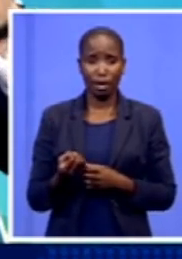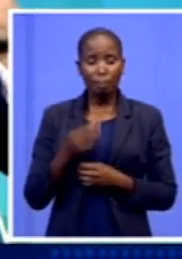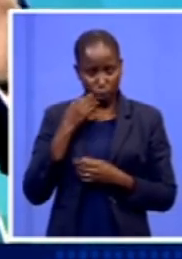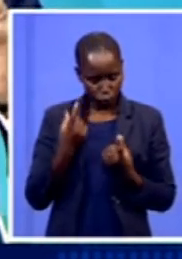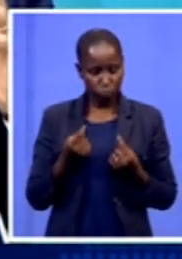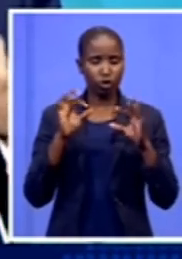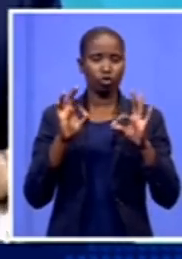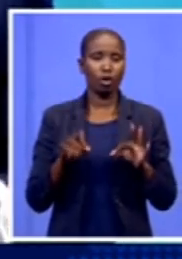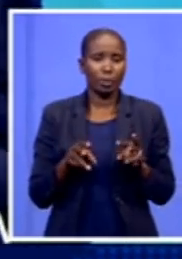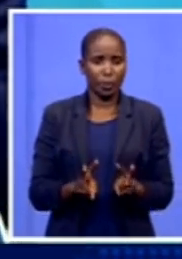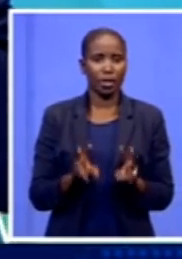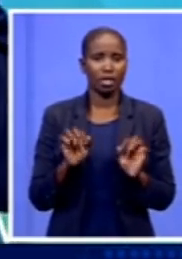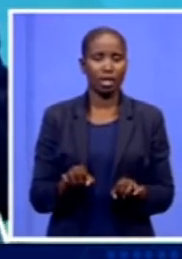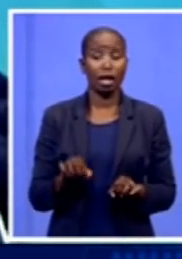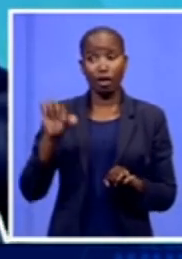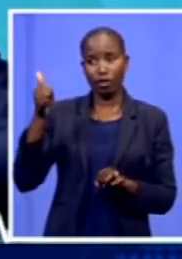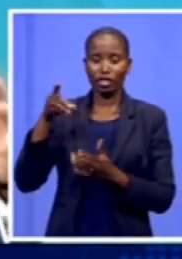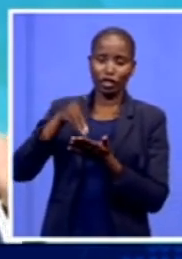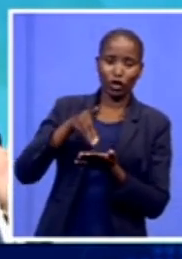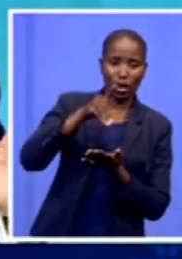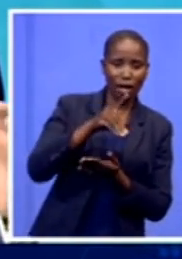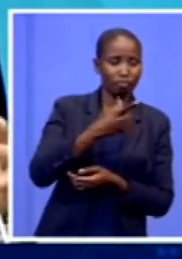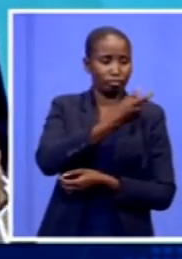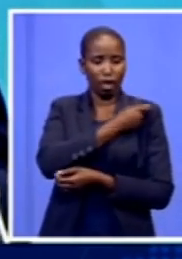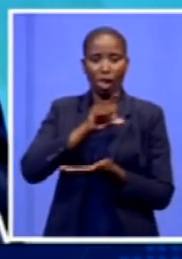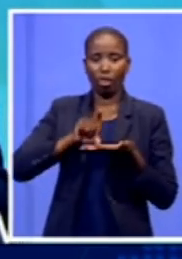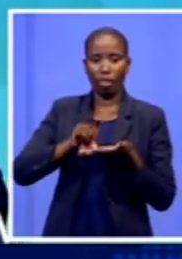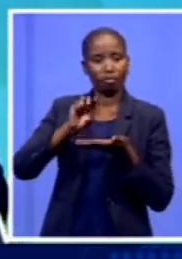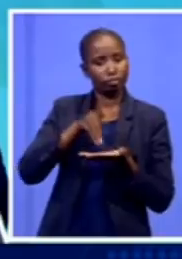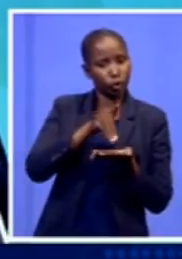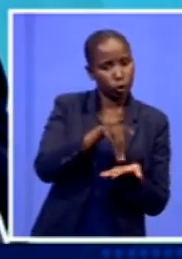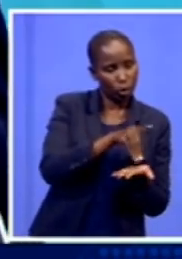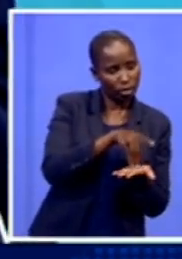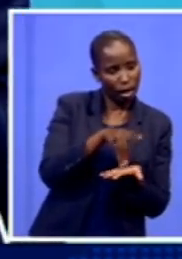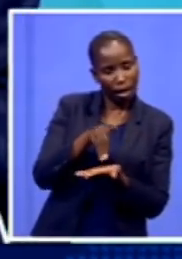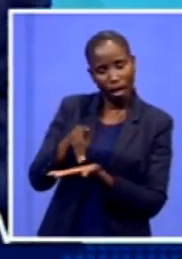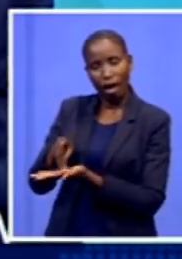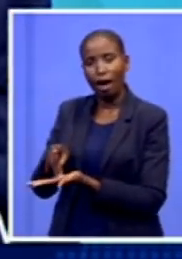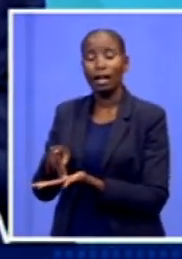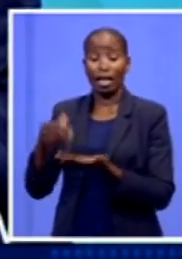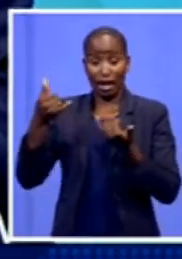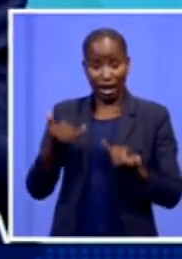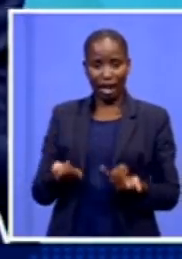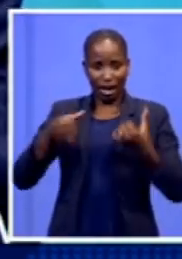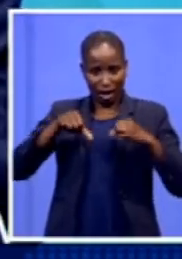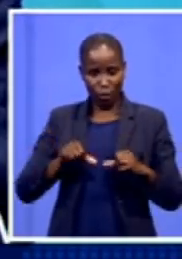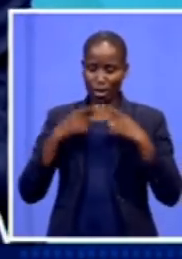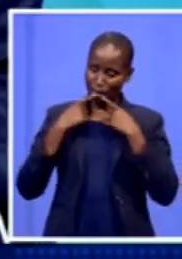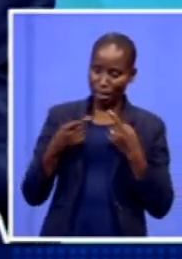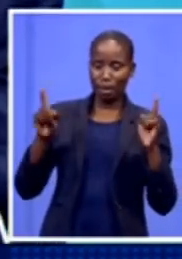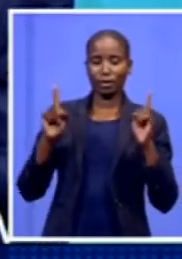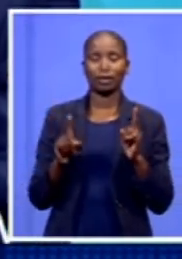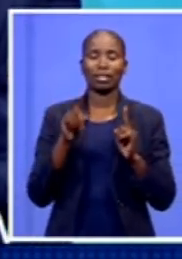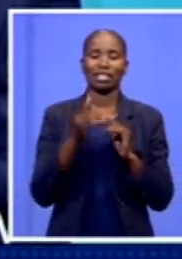donated doses so that vaccinations could continue. Now we're launching these technology transfer hubs so that